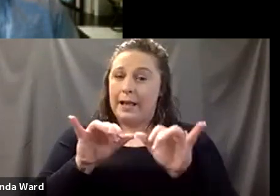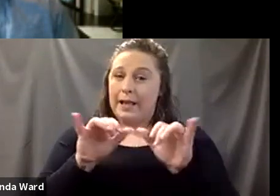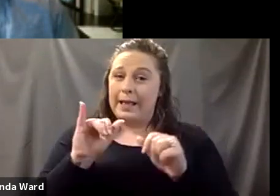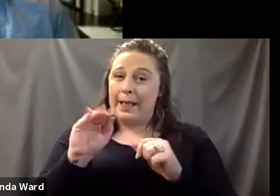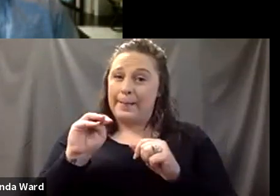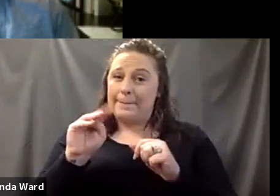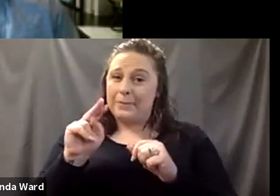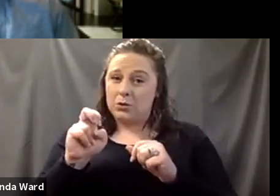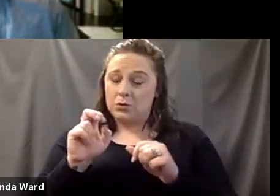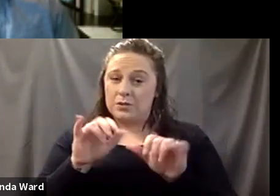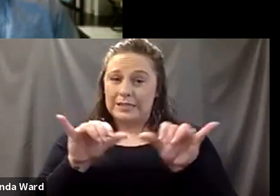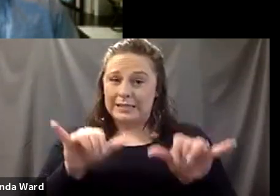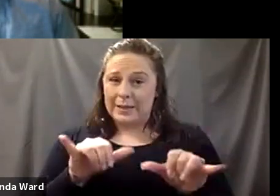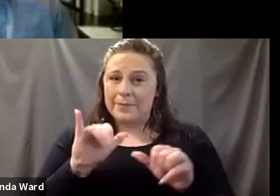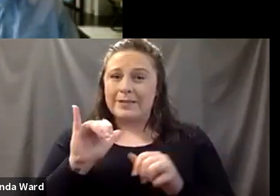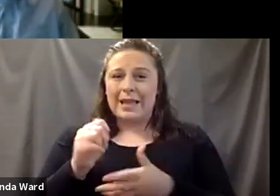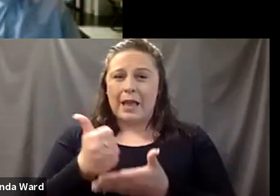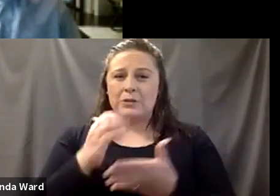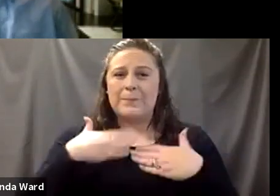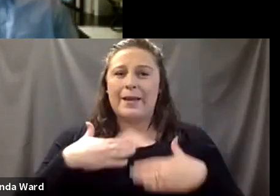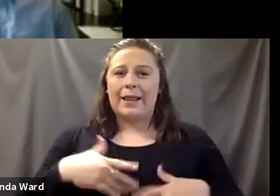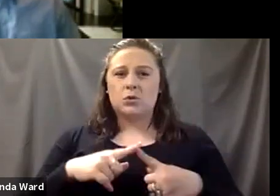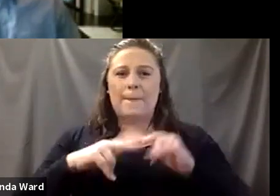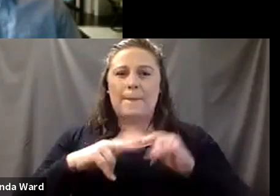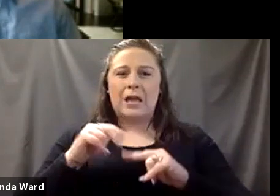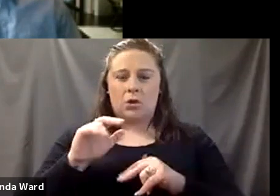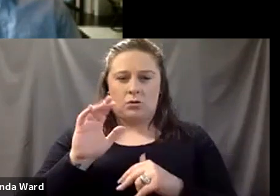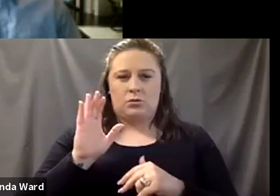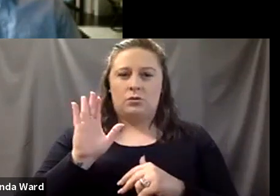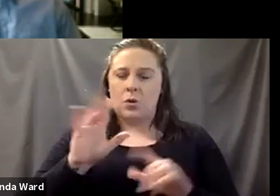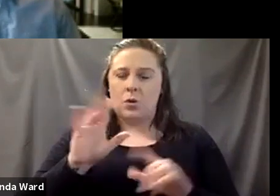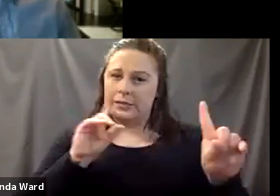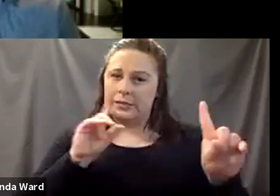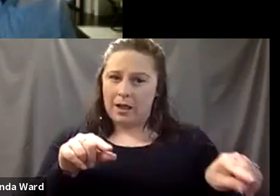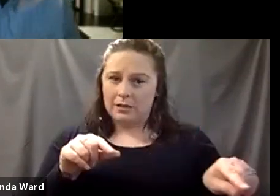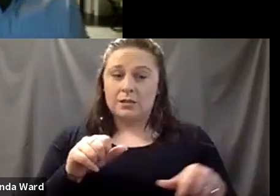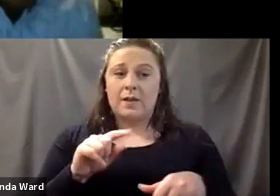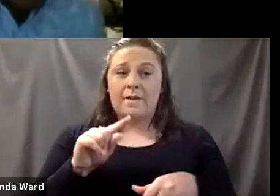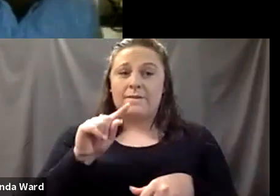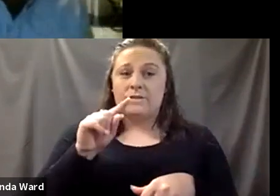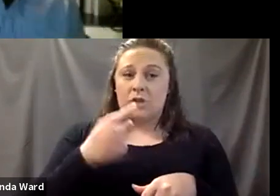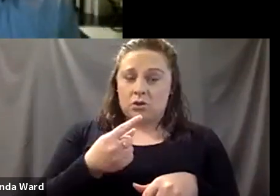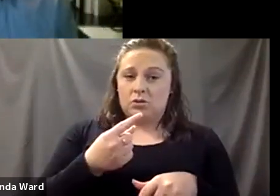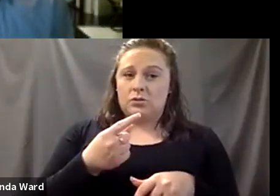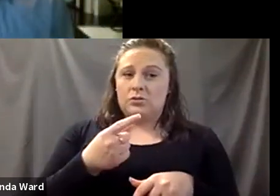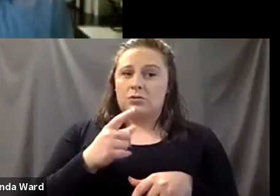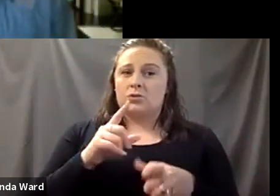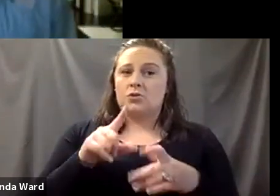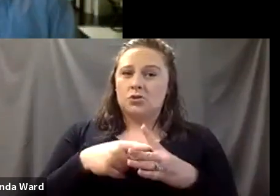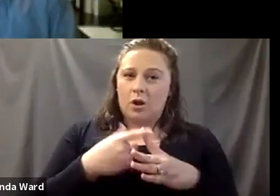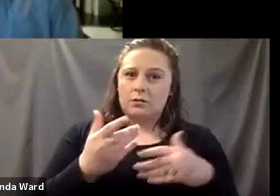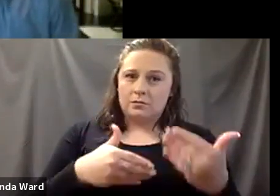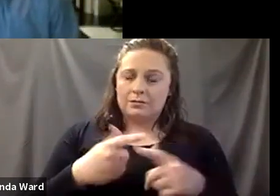need to build an immune response. Those are 2 doses. The first dose primes the immune system. The second dose really kicks in the stronger